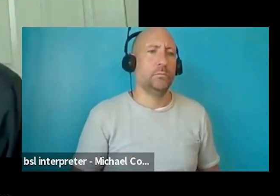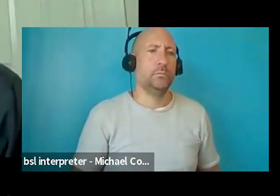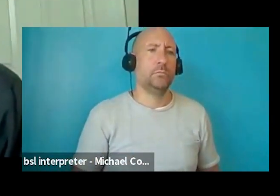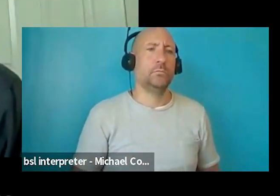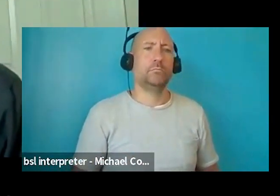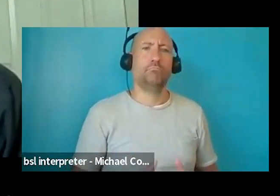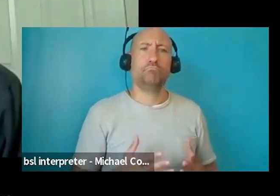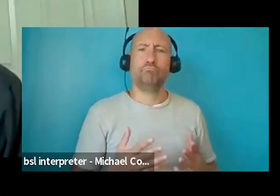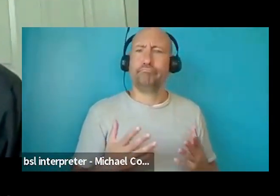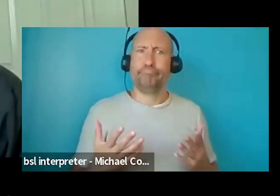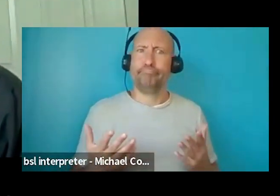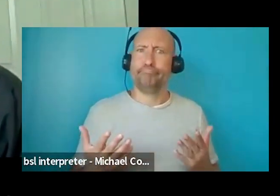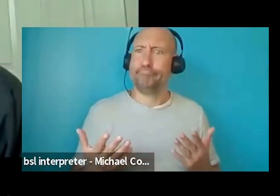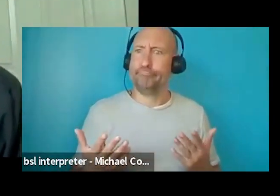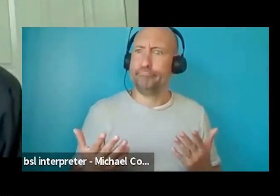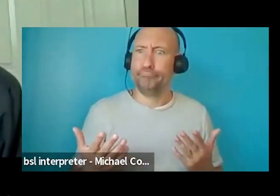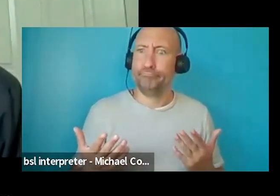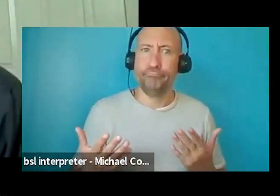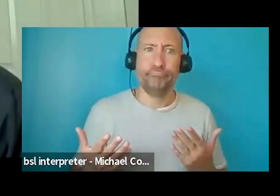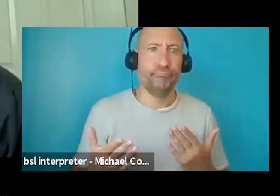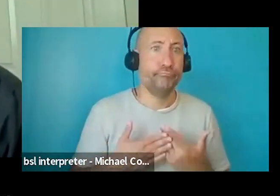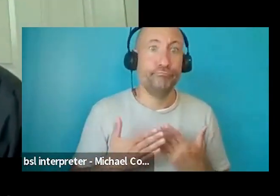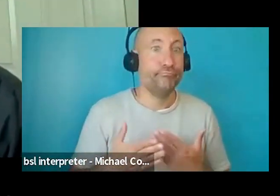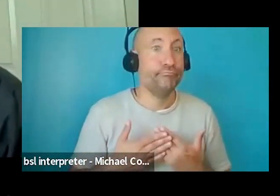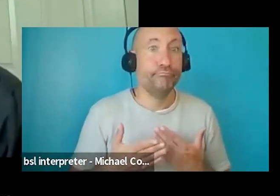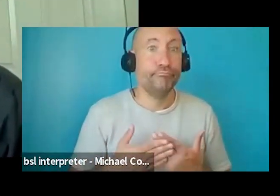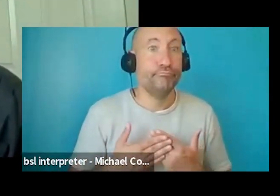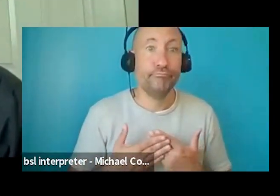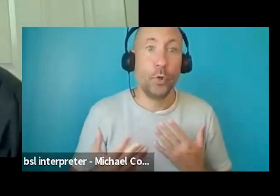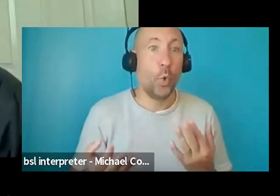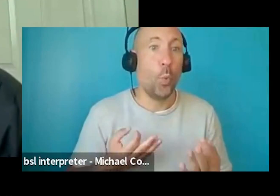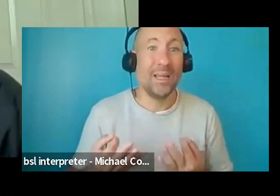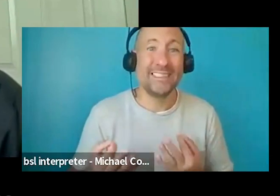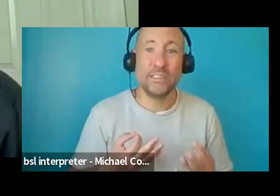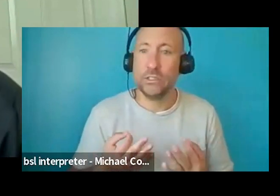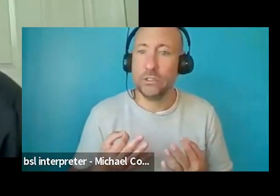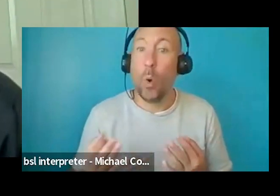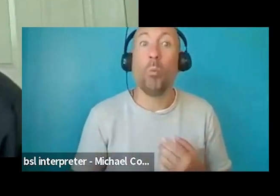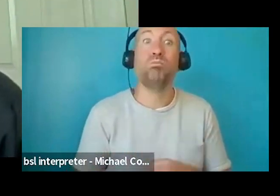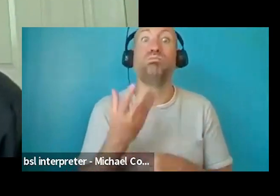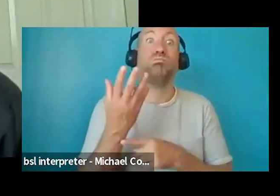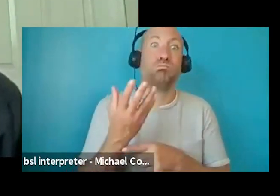We don't have any more questions. Oh, here we go.